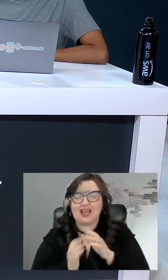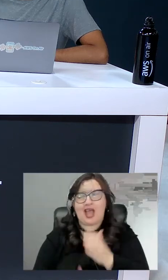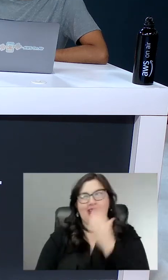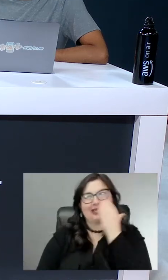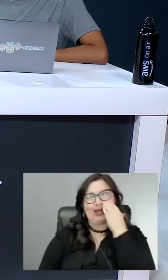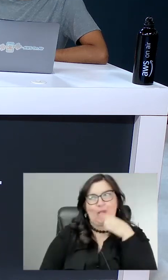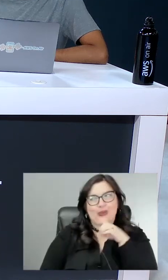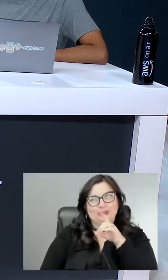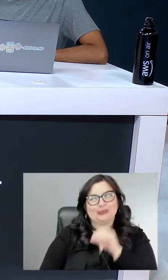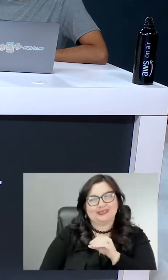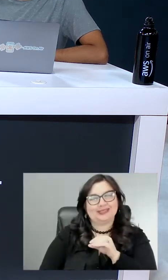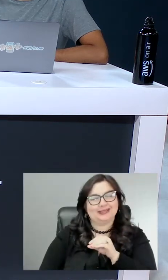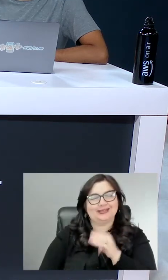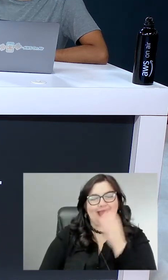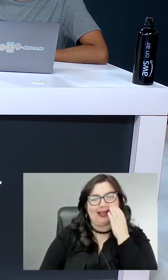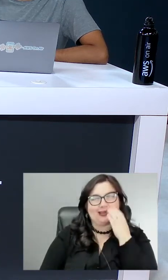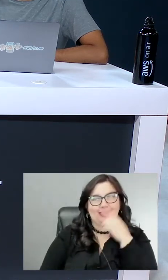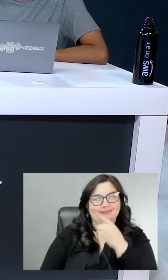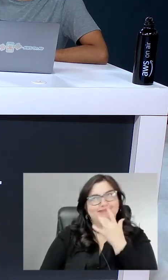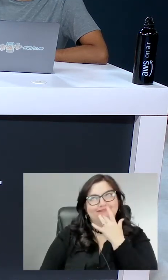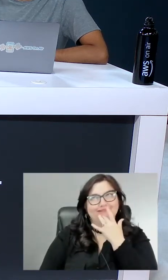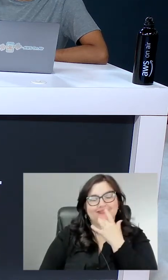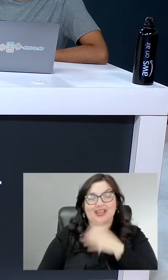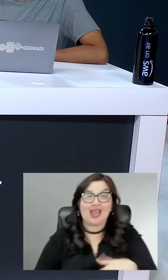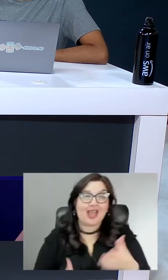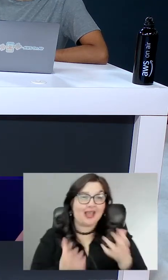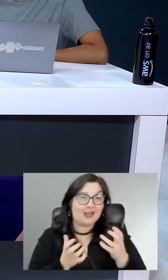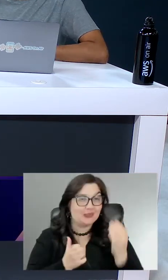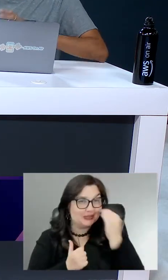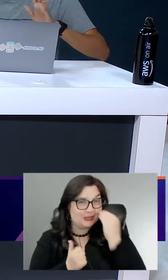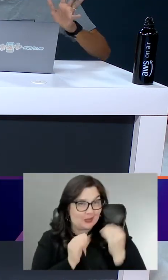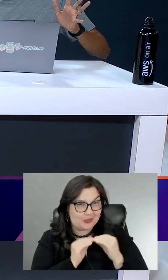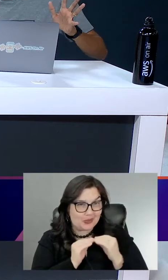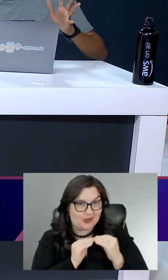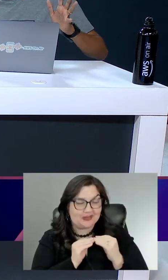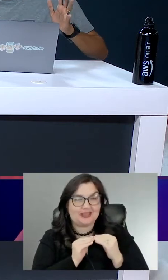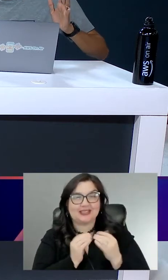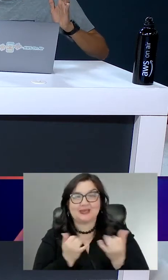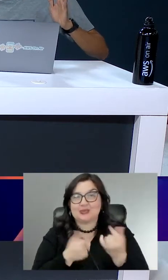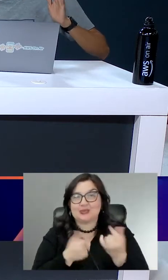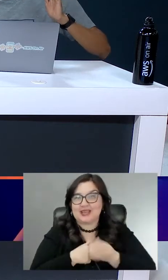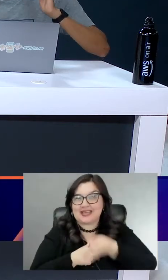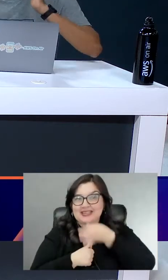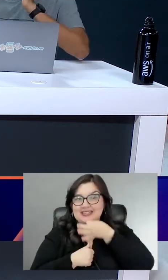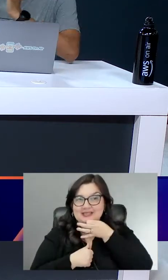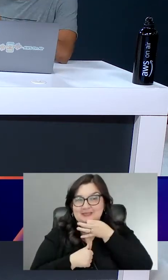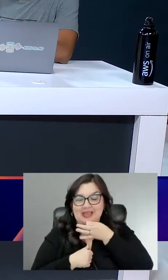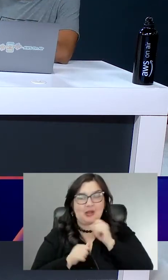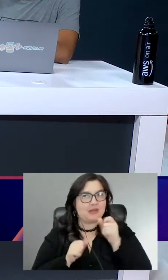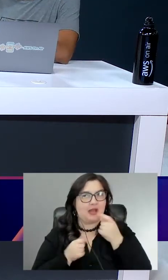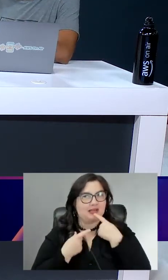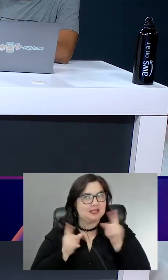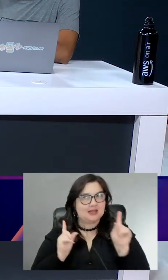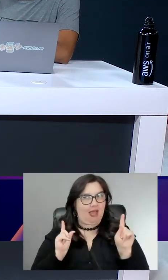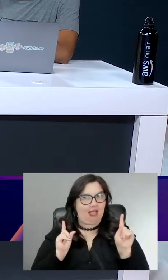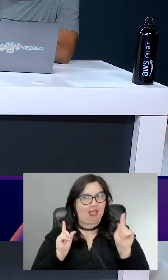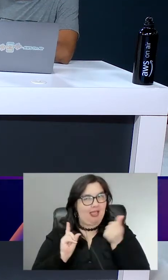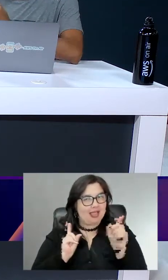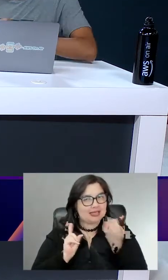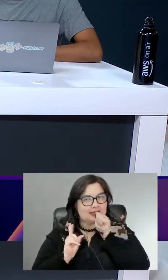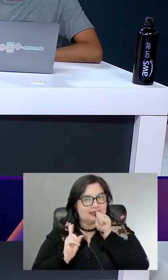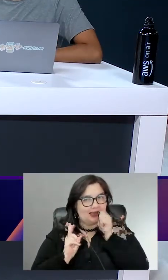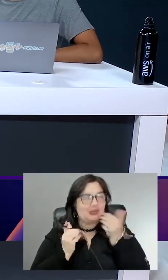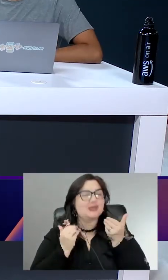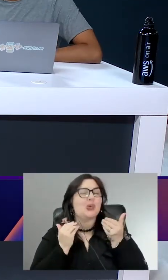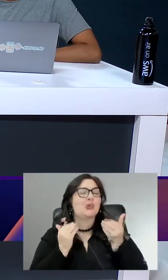more, and we have an expert from the team here today, and I won't break any suspense here. Do you want to go ahead and introduce